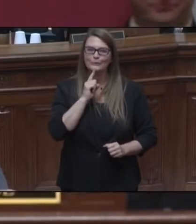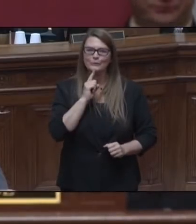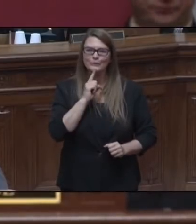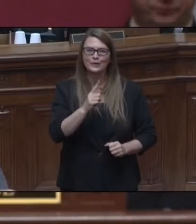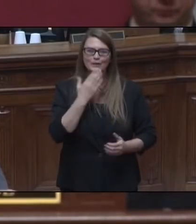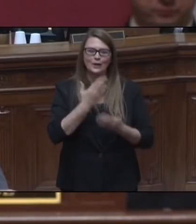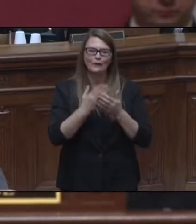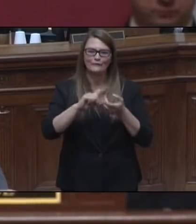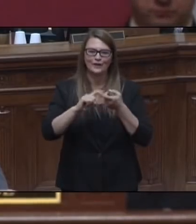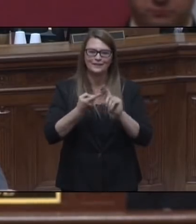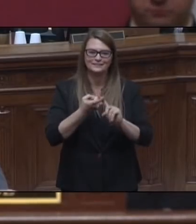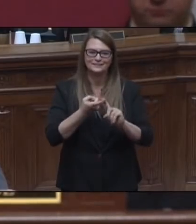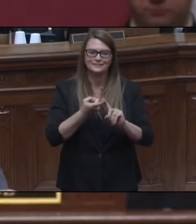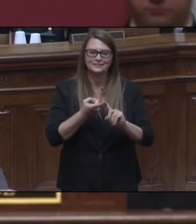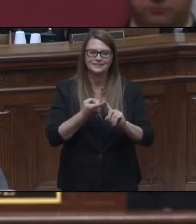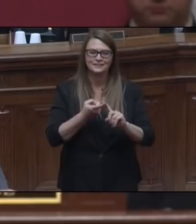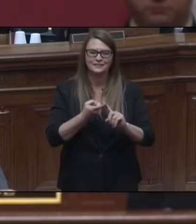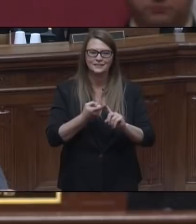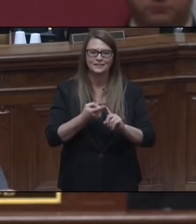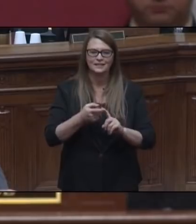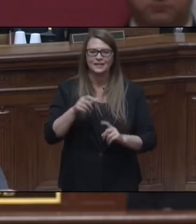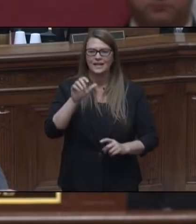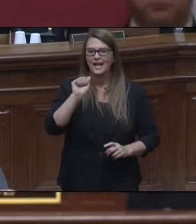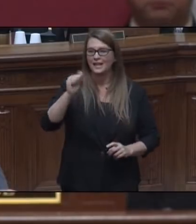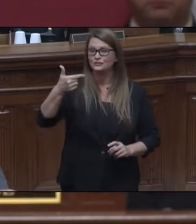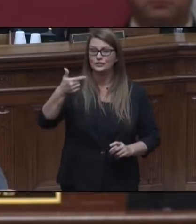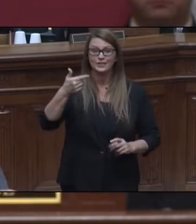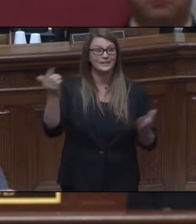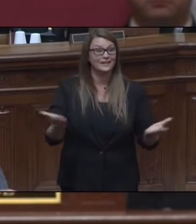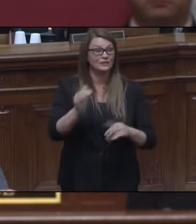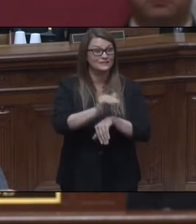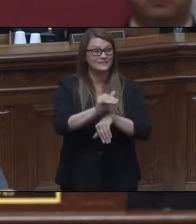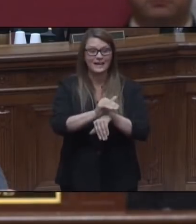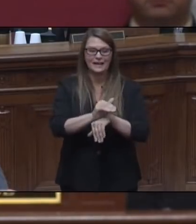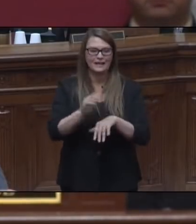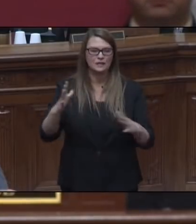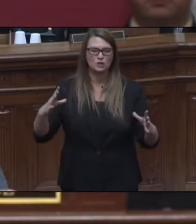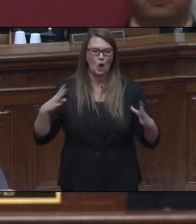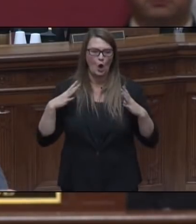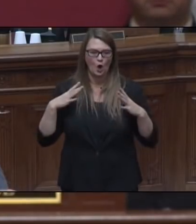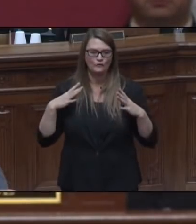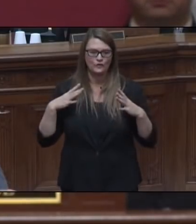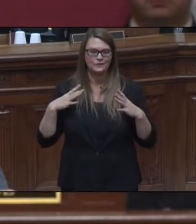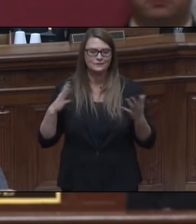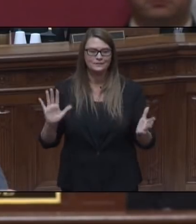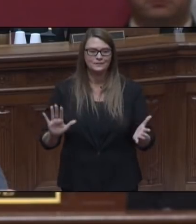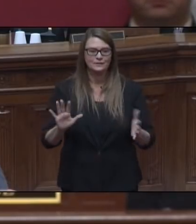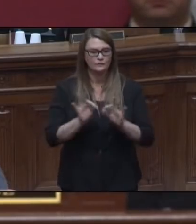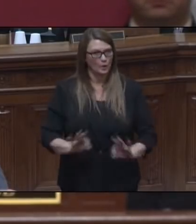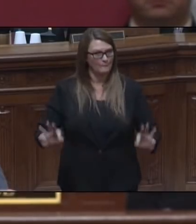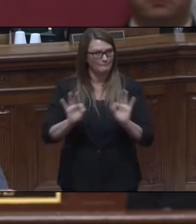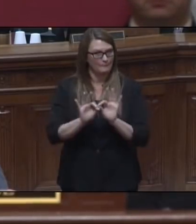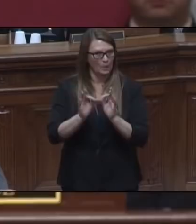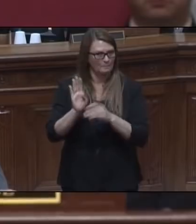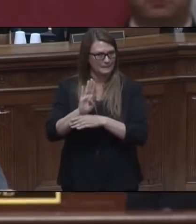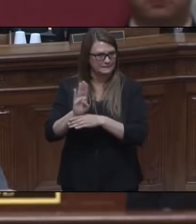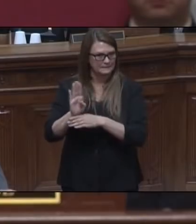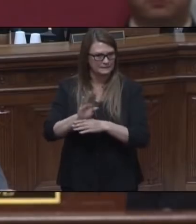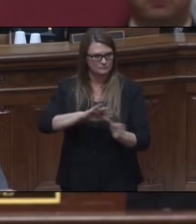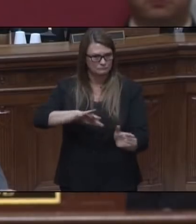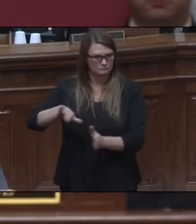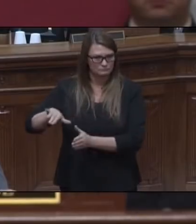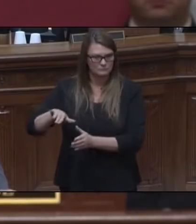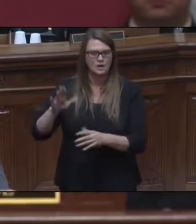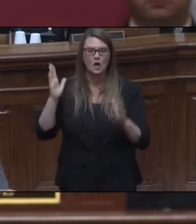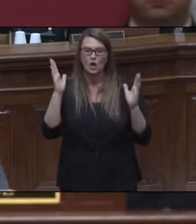dear friends. You know, our Attorney General's not with us tonight. Patrick's off doing a lot of really, really important stuff, and